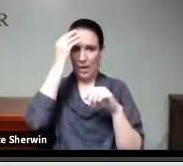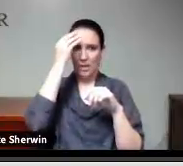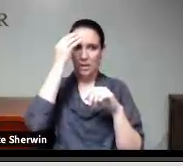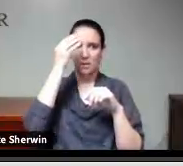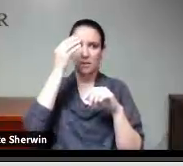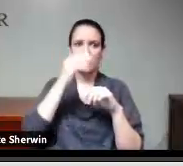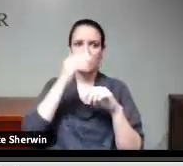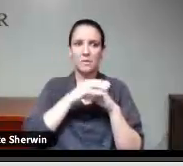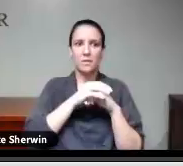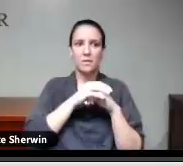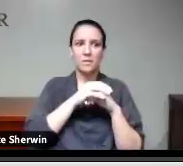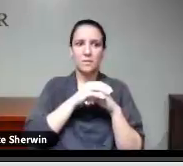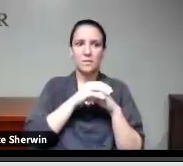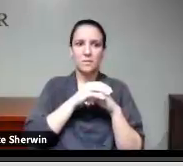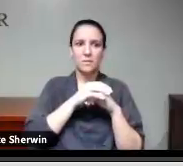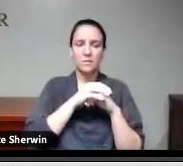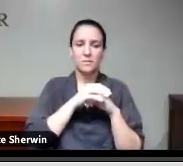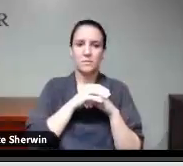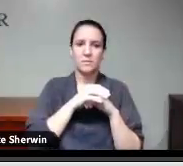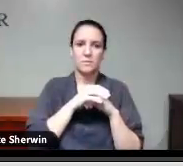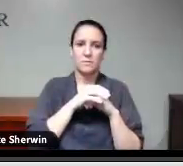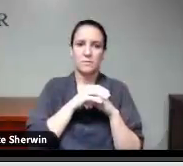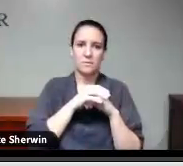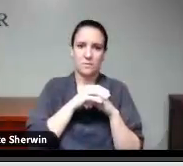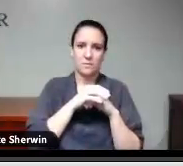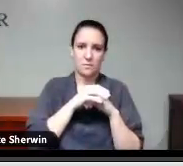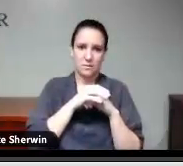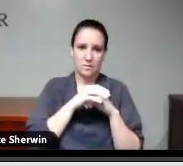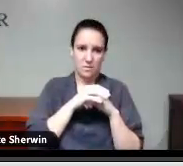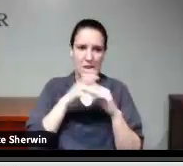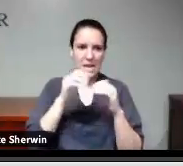desired outcomes from success criteria so that we